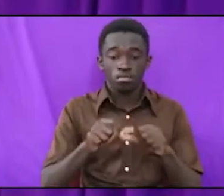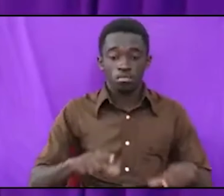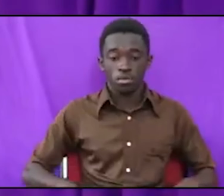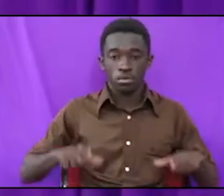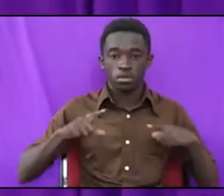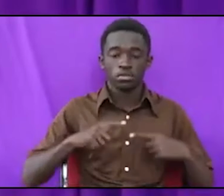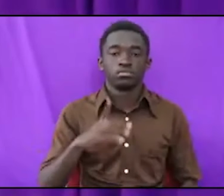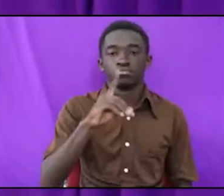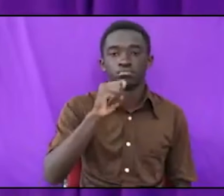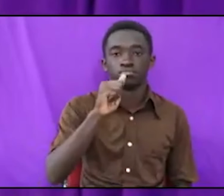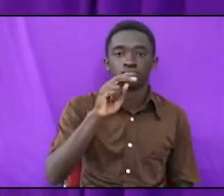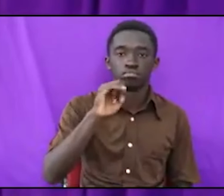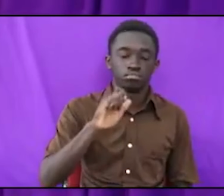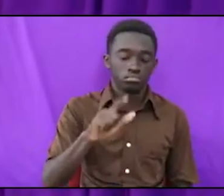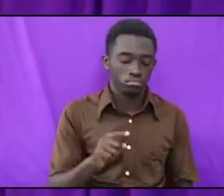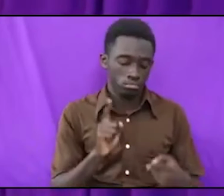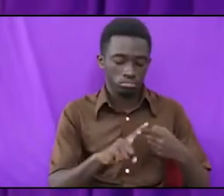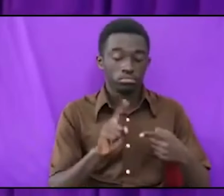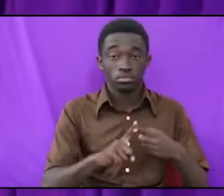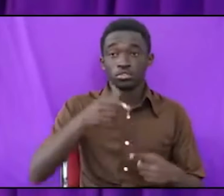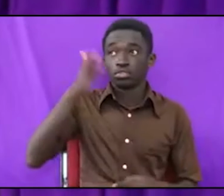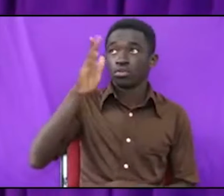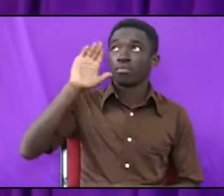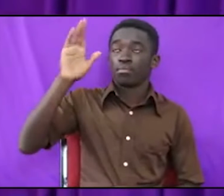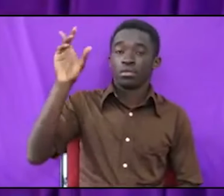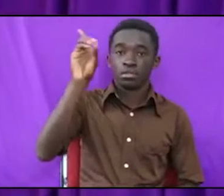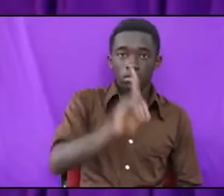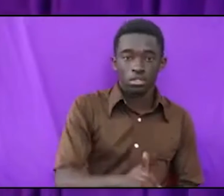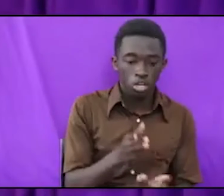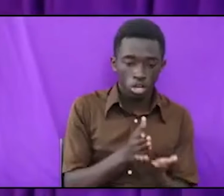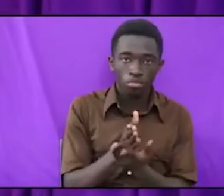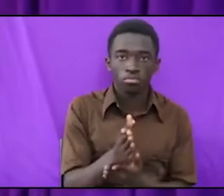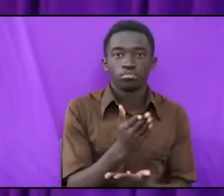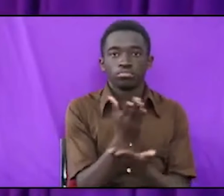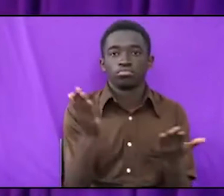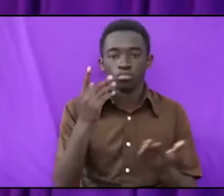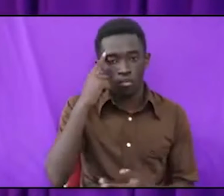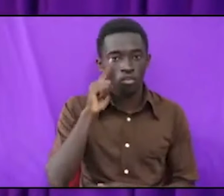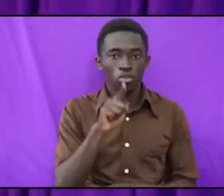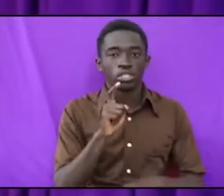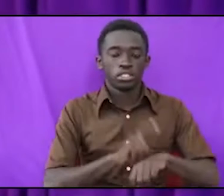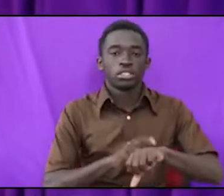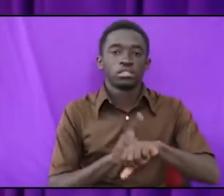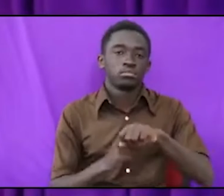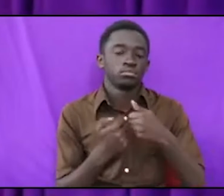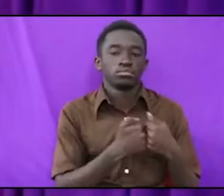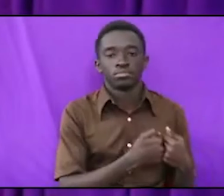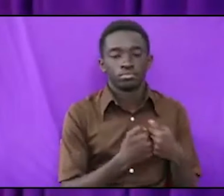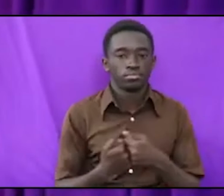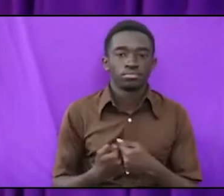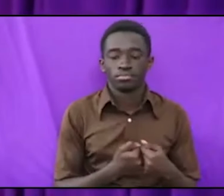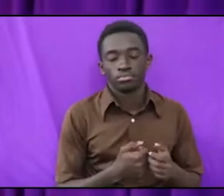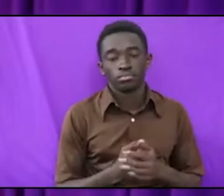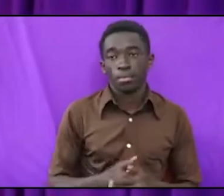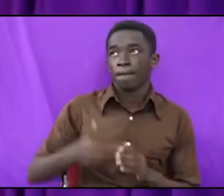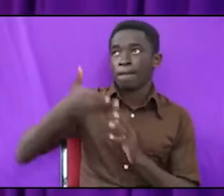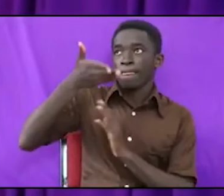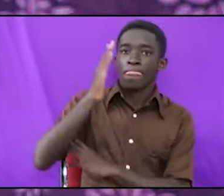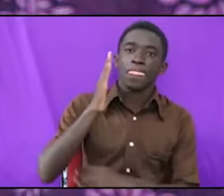one, God comes through for you in times of difficulty. Praise God. God will